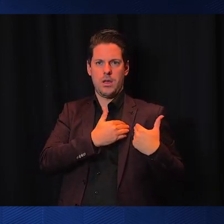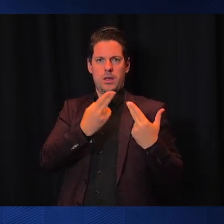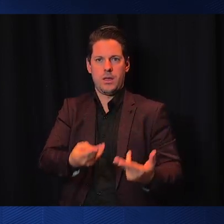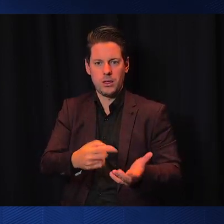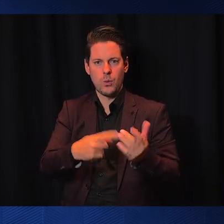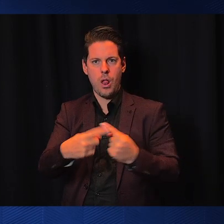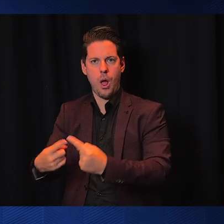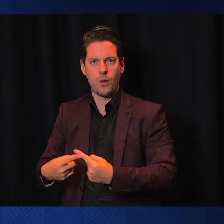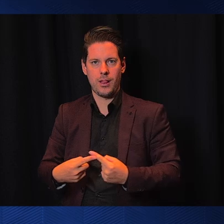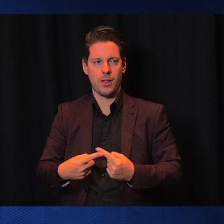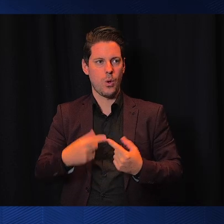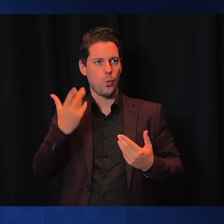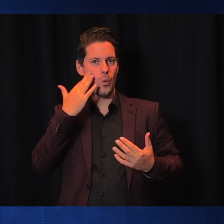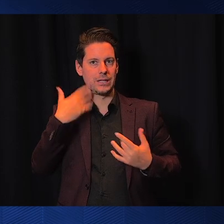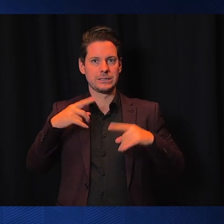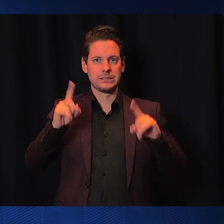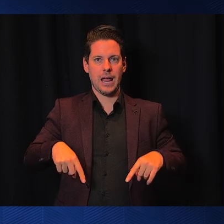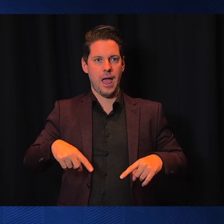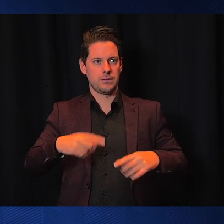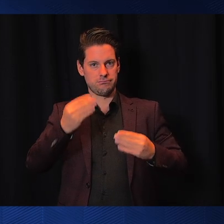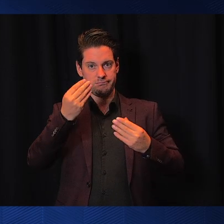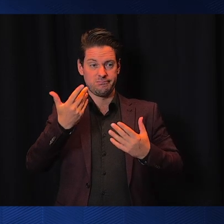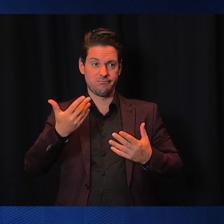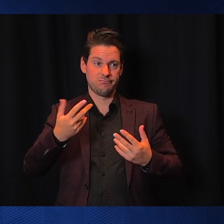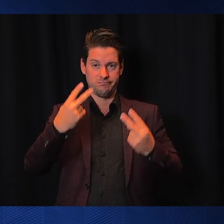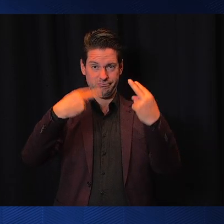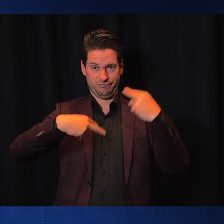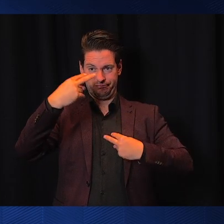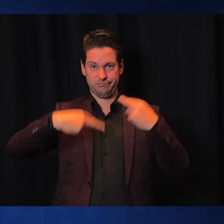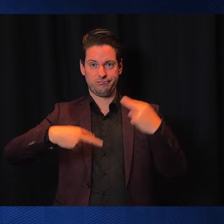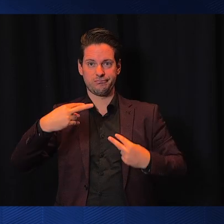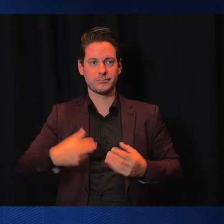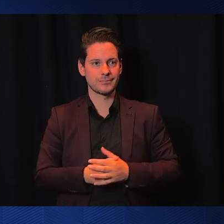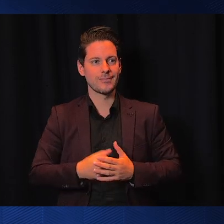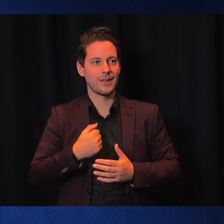Thank you. Jules. Thank you. My name's